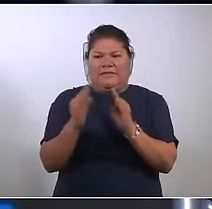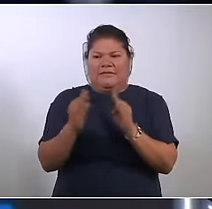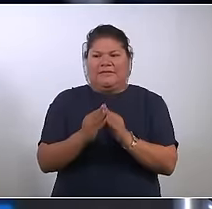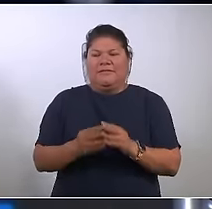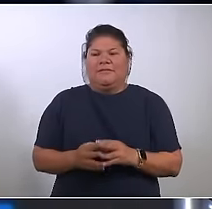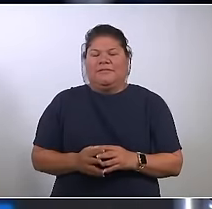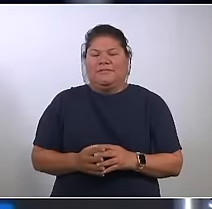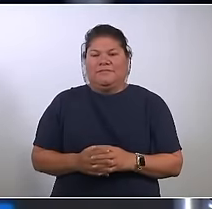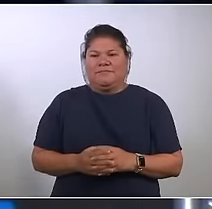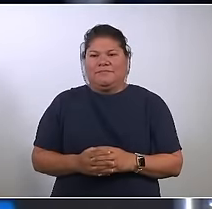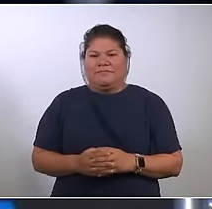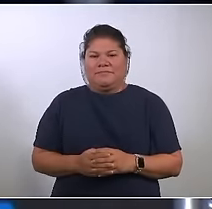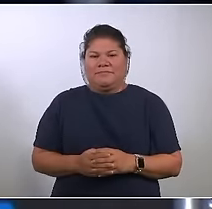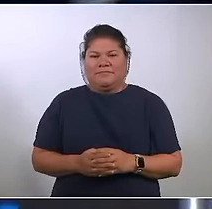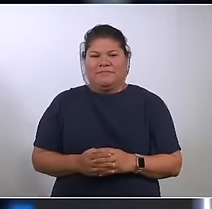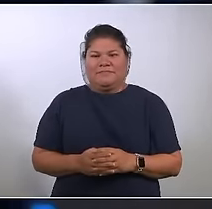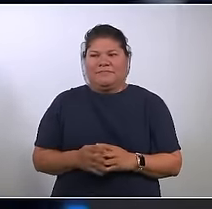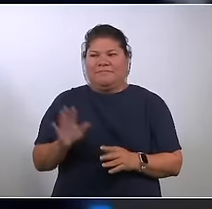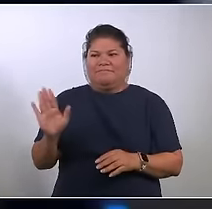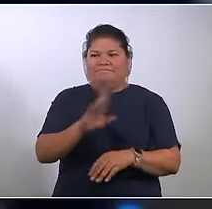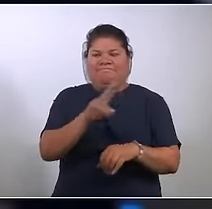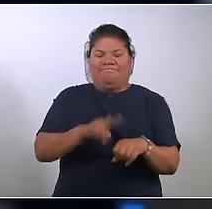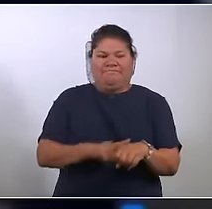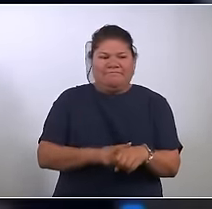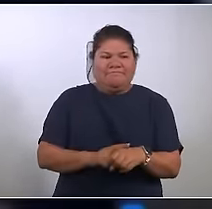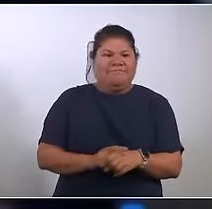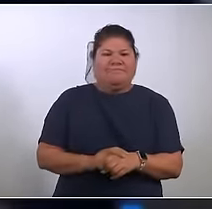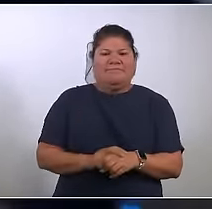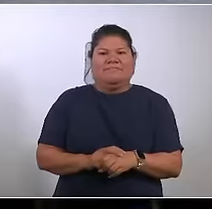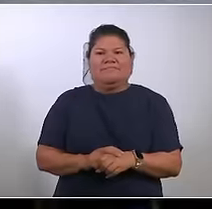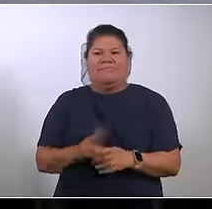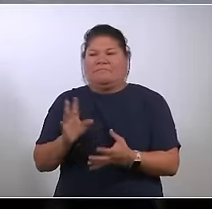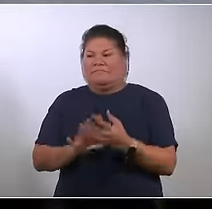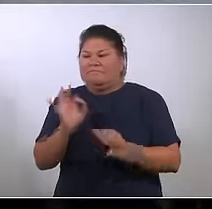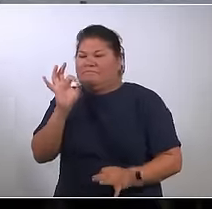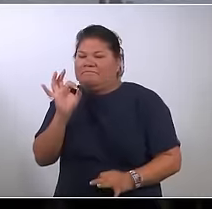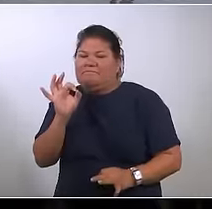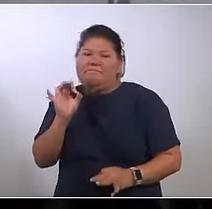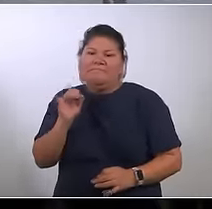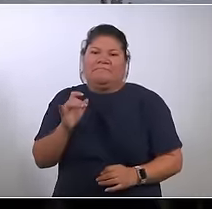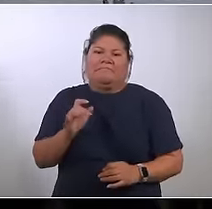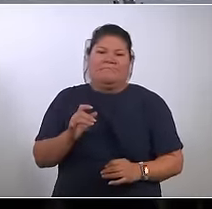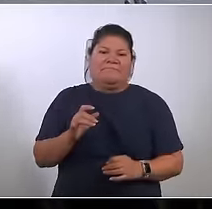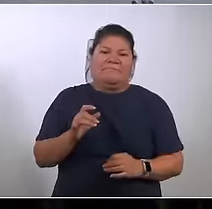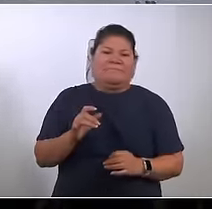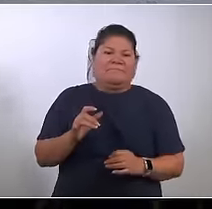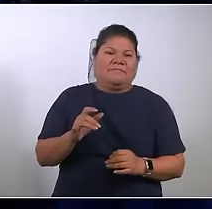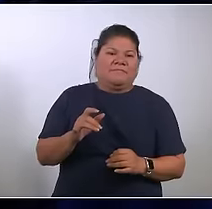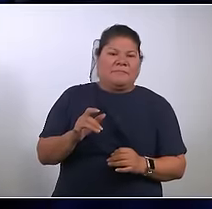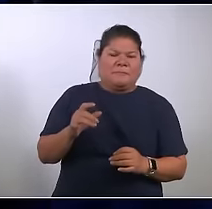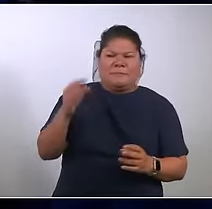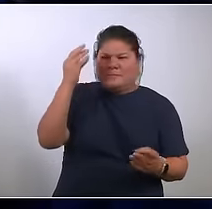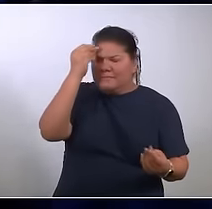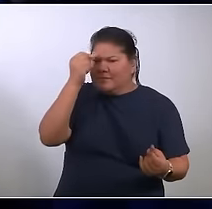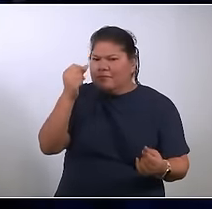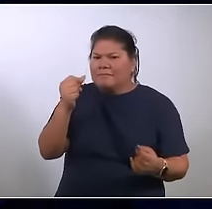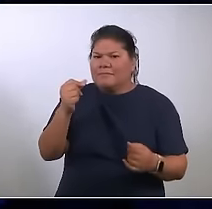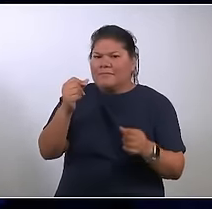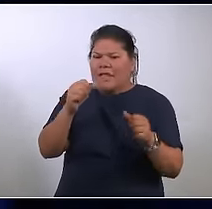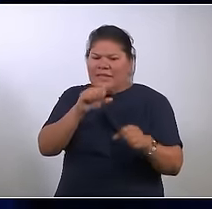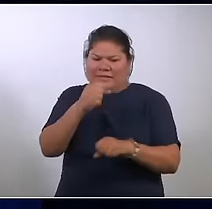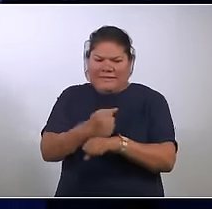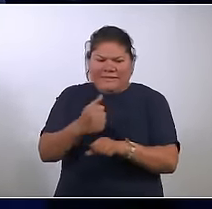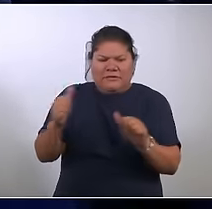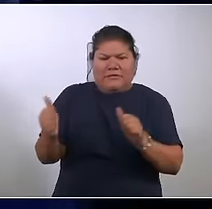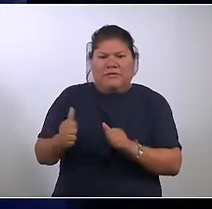convention. Todo es profético de esta convención. Its nature, su naturaleza. Its spirit, su espíritu. Its configuration, su configuración.